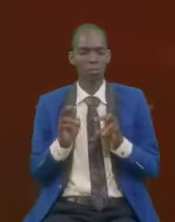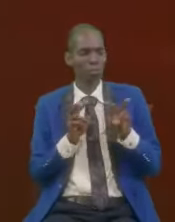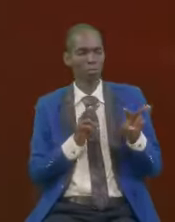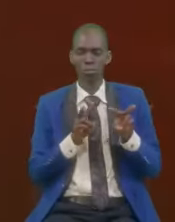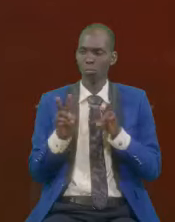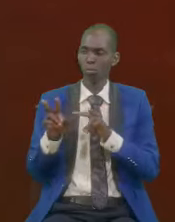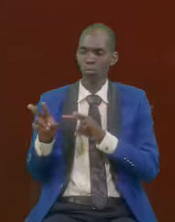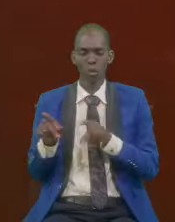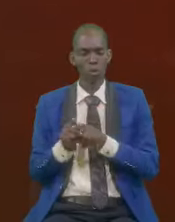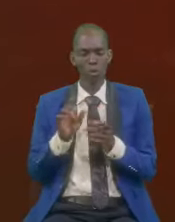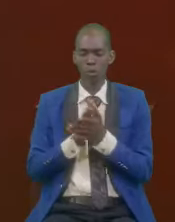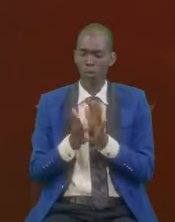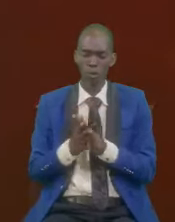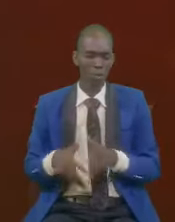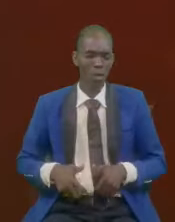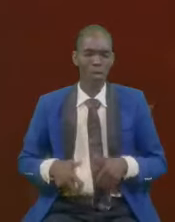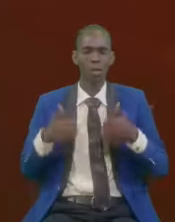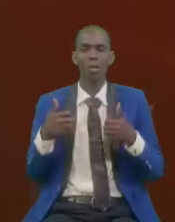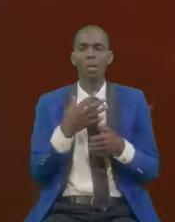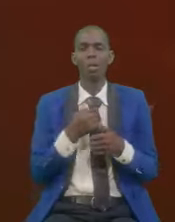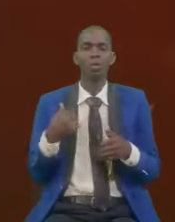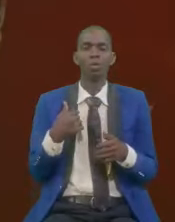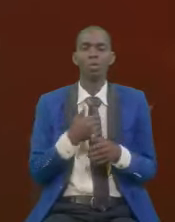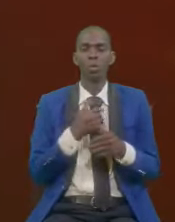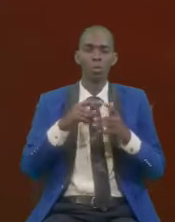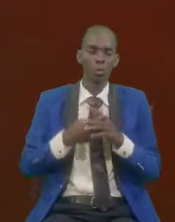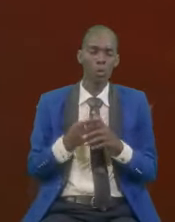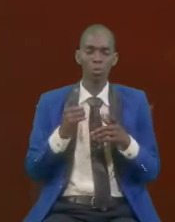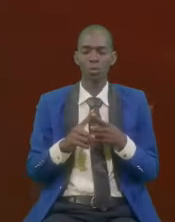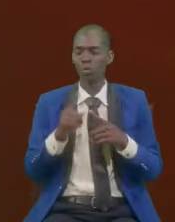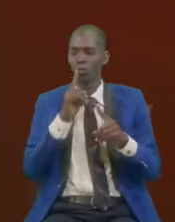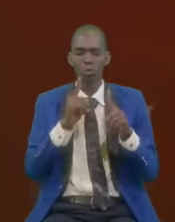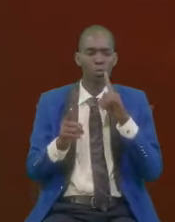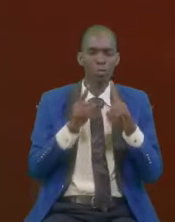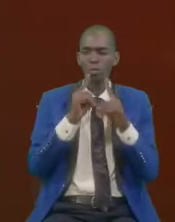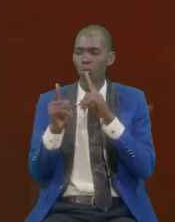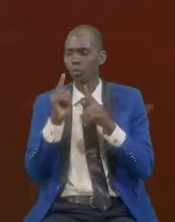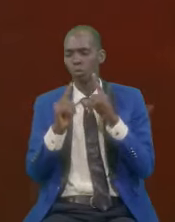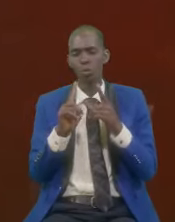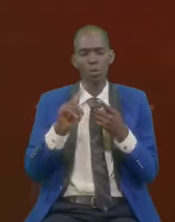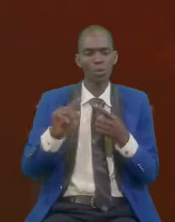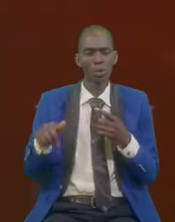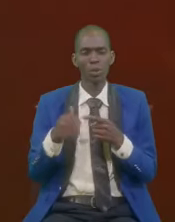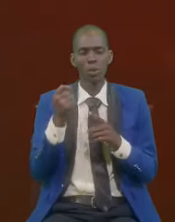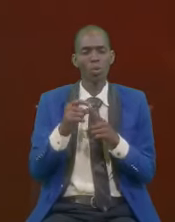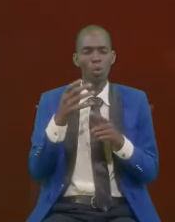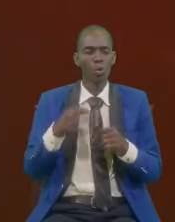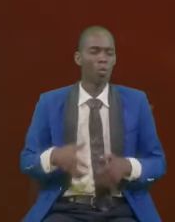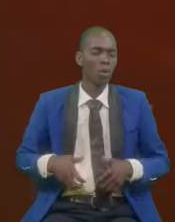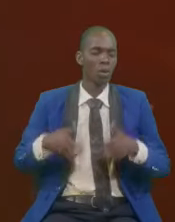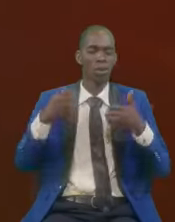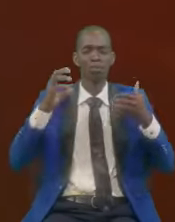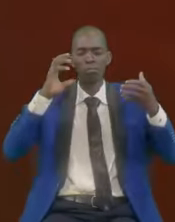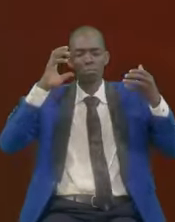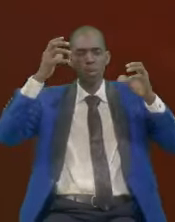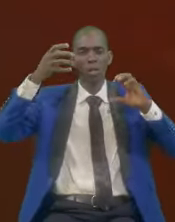that also gets angry, and we begin to speak words of anger, indignation, wrath.